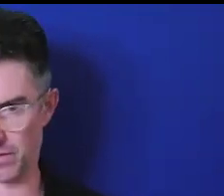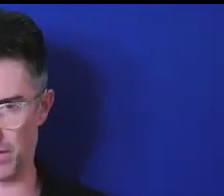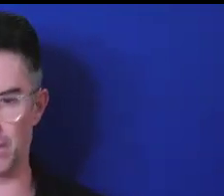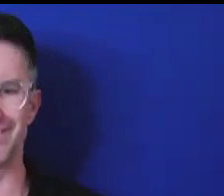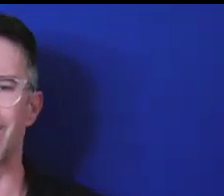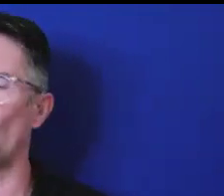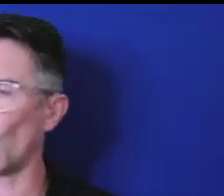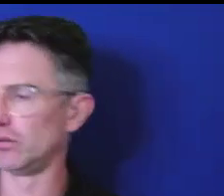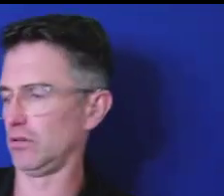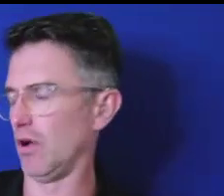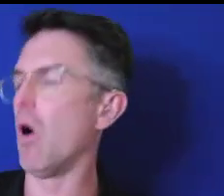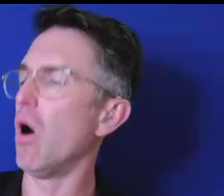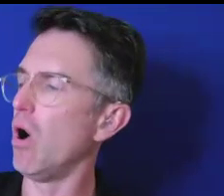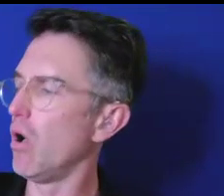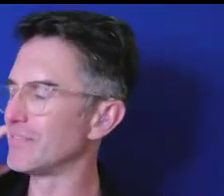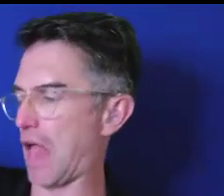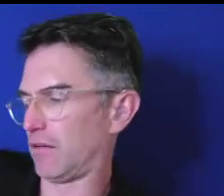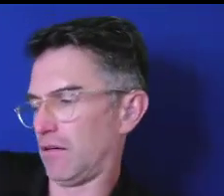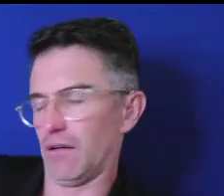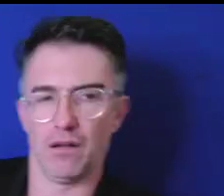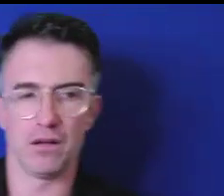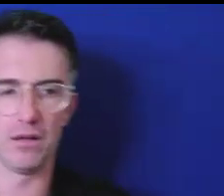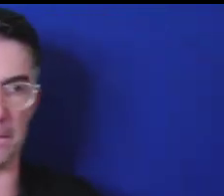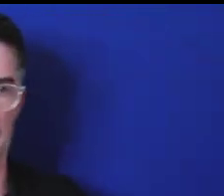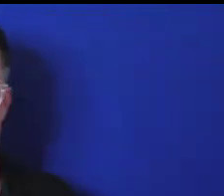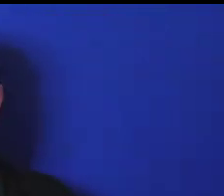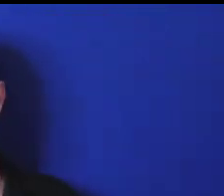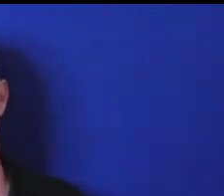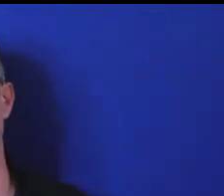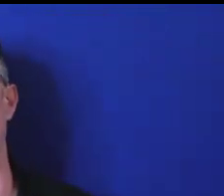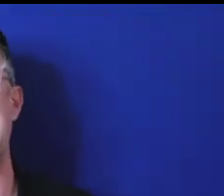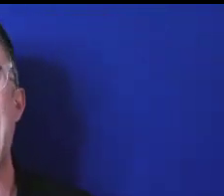some more comprehensive assessment for the person with disability. Over.